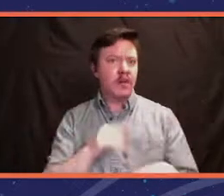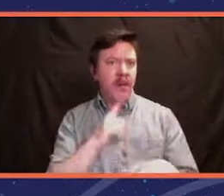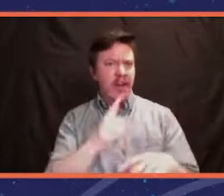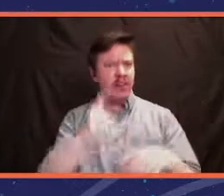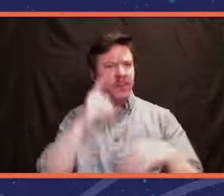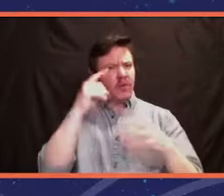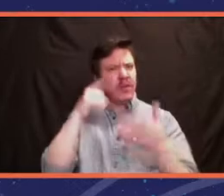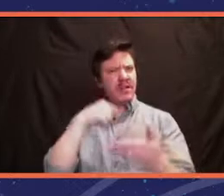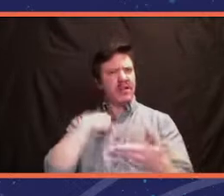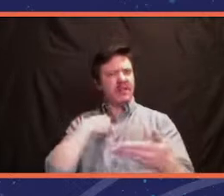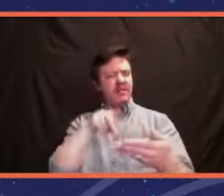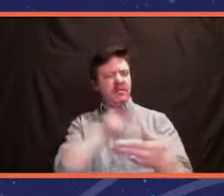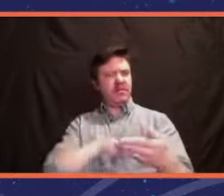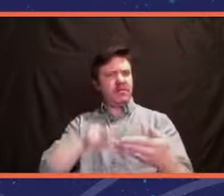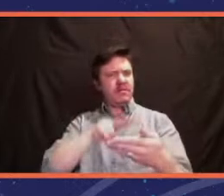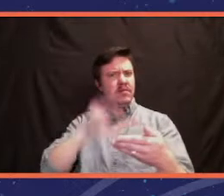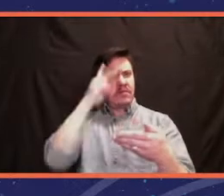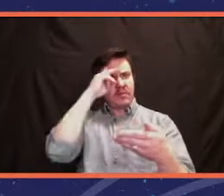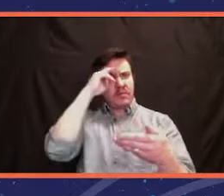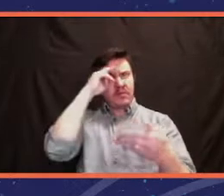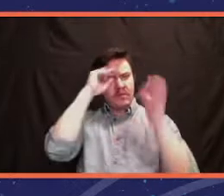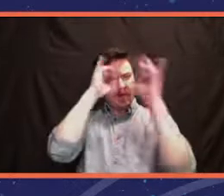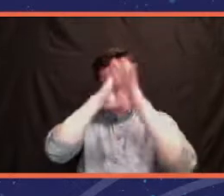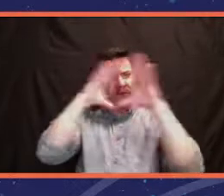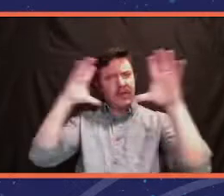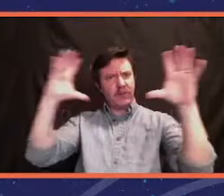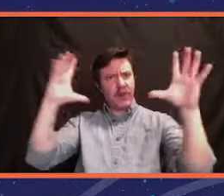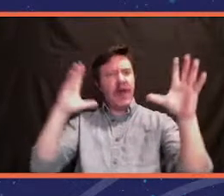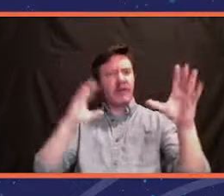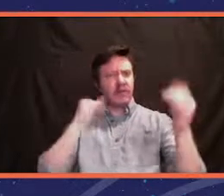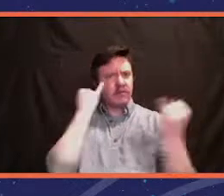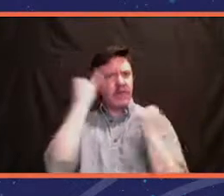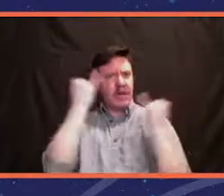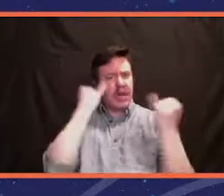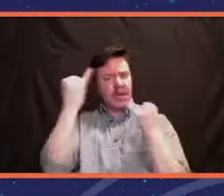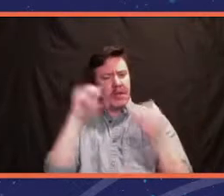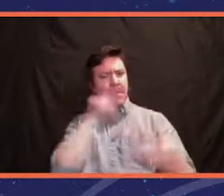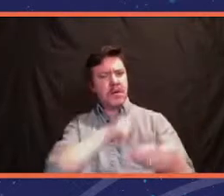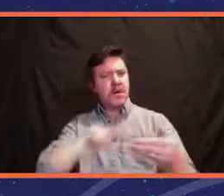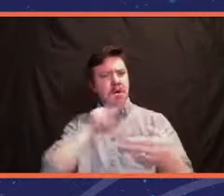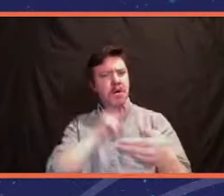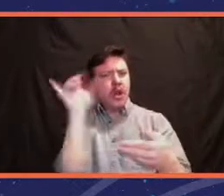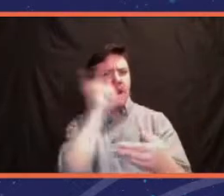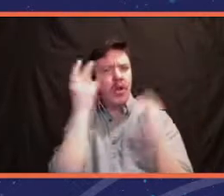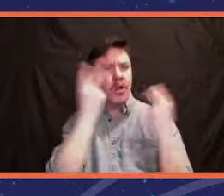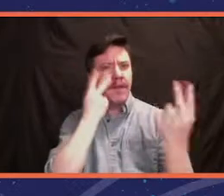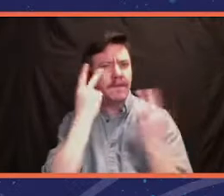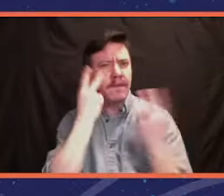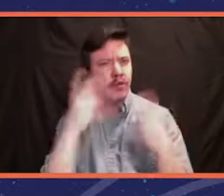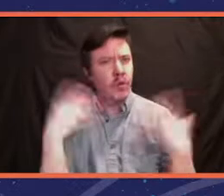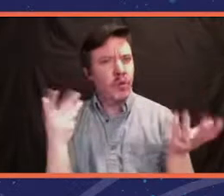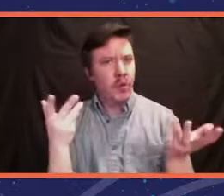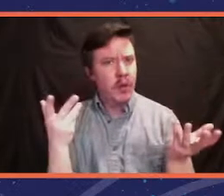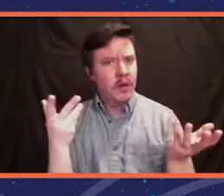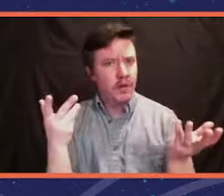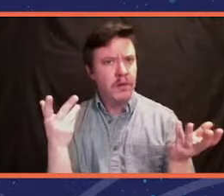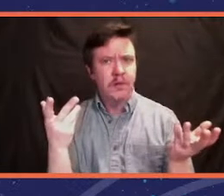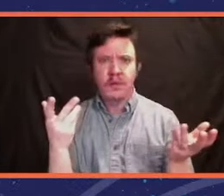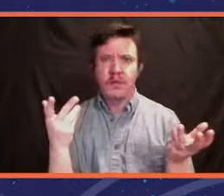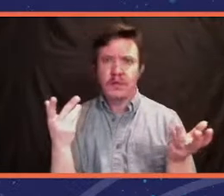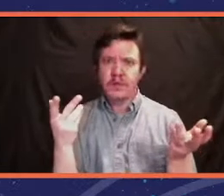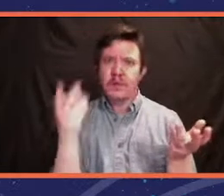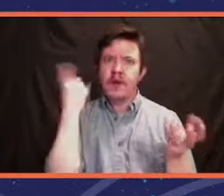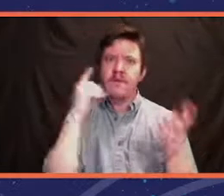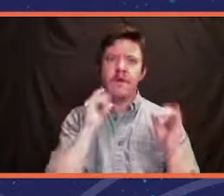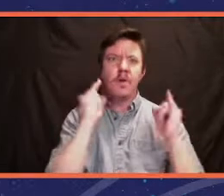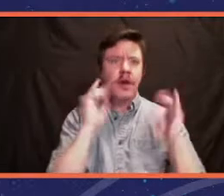some of the ideas that were set out inside of there and like try to create a visual representation of what that path would look like for an individual or just like an